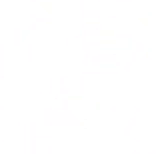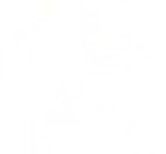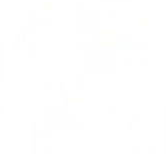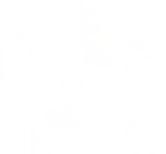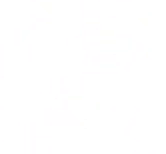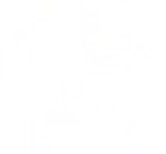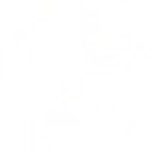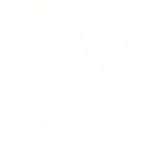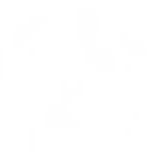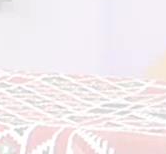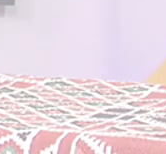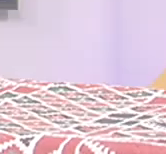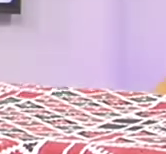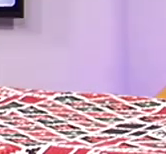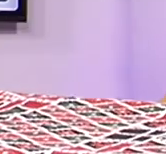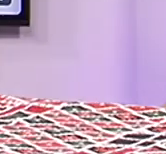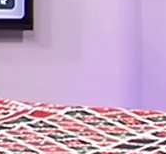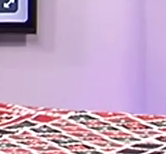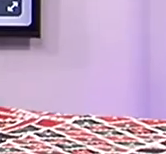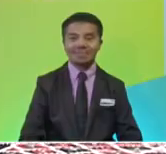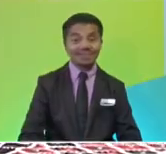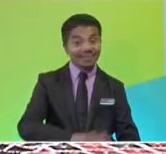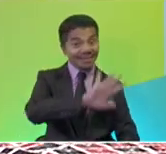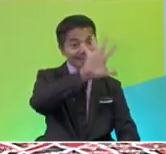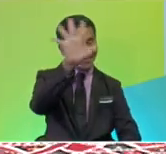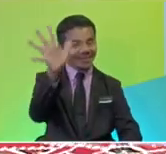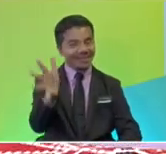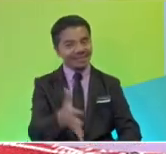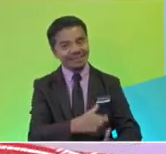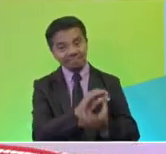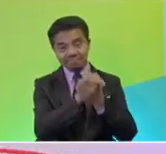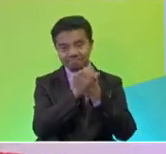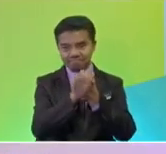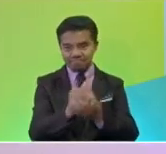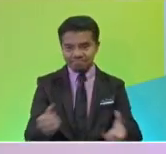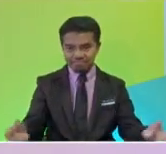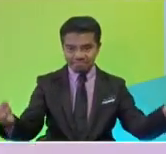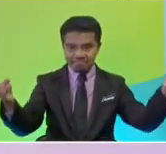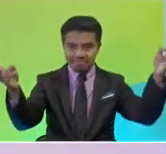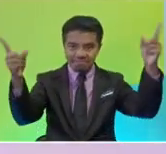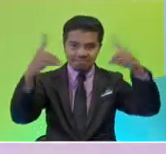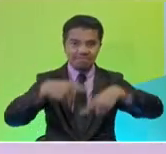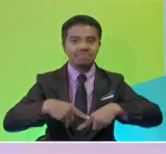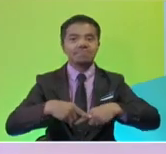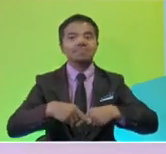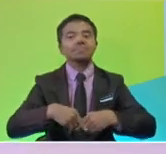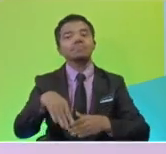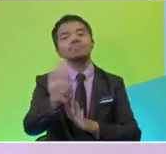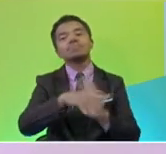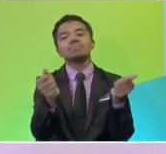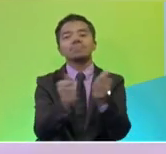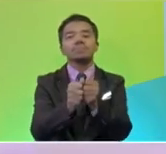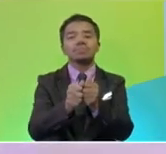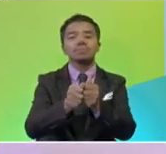TV KPM. Hi everyone, welcome to Slot Tahap Duo with me, Chris MJ, as well as